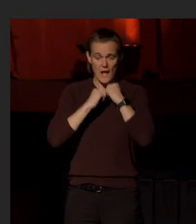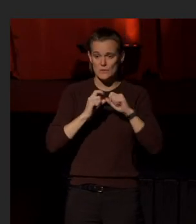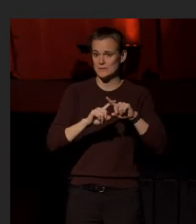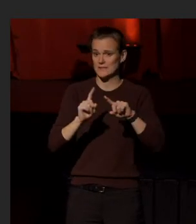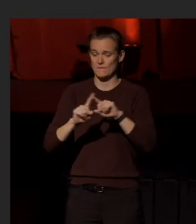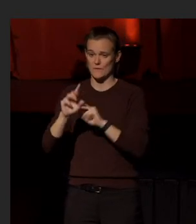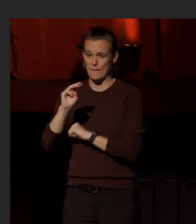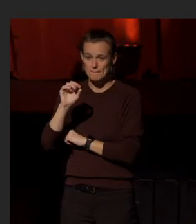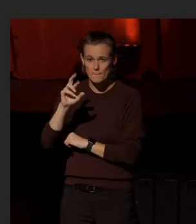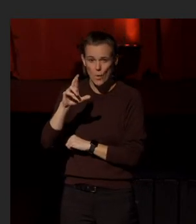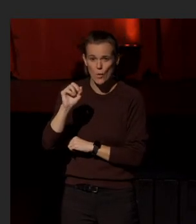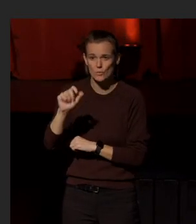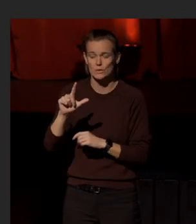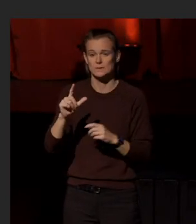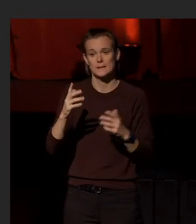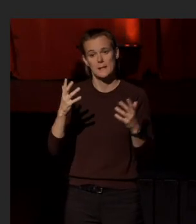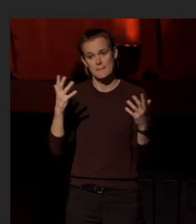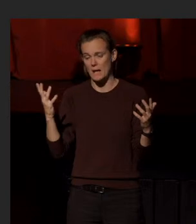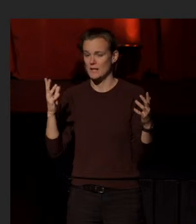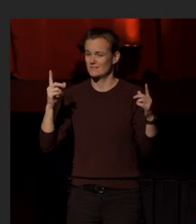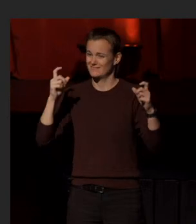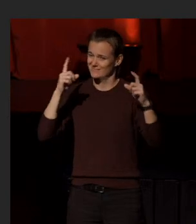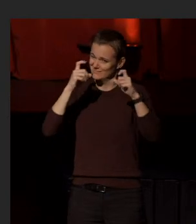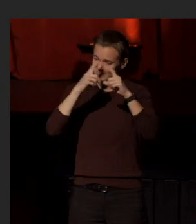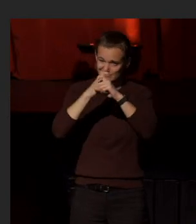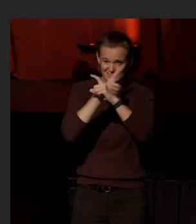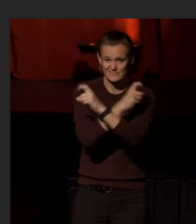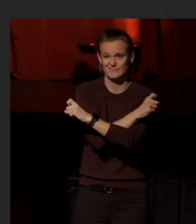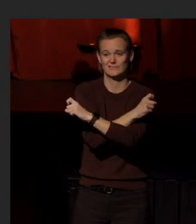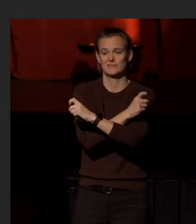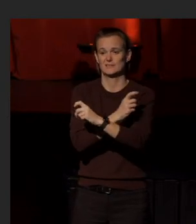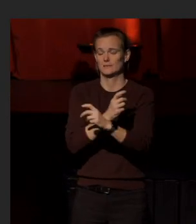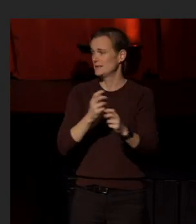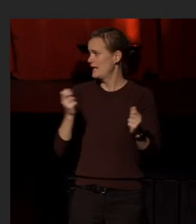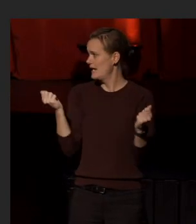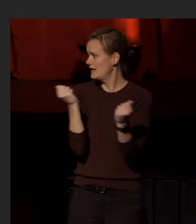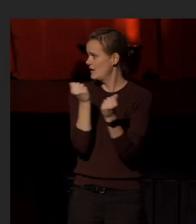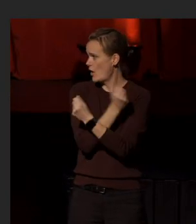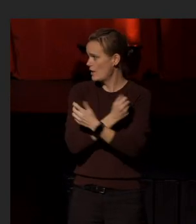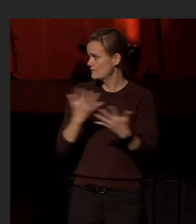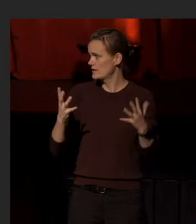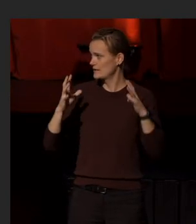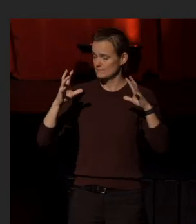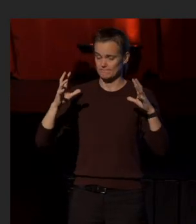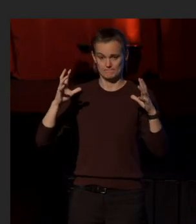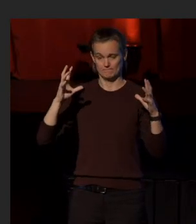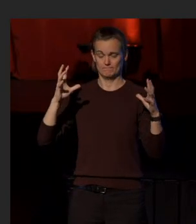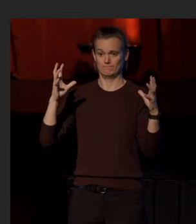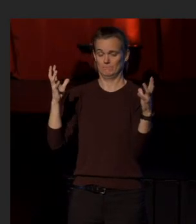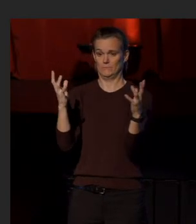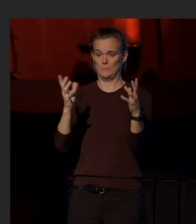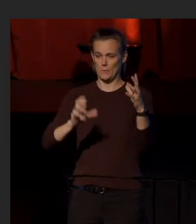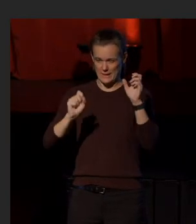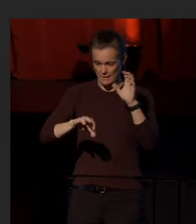day, it's in all of that complexity, in all of that cacophony, where we find solutions.